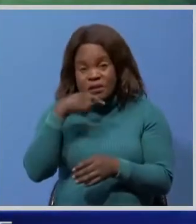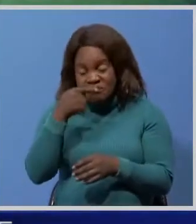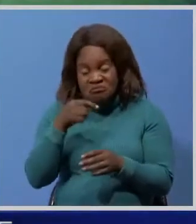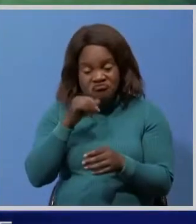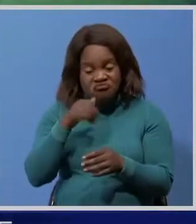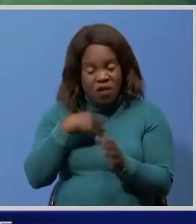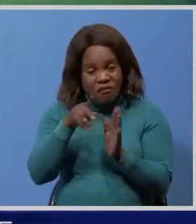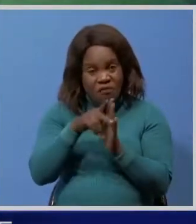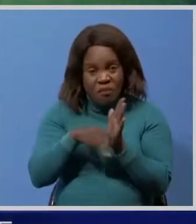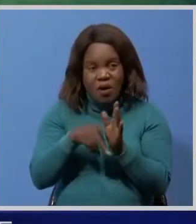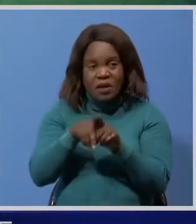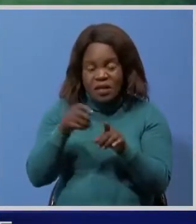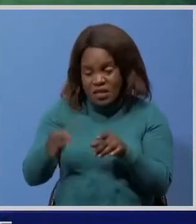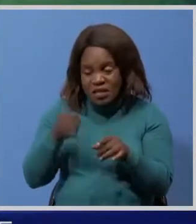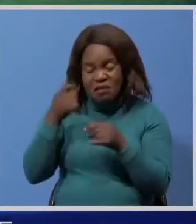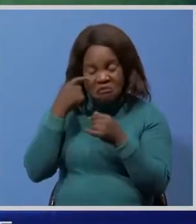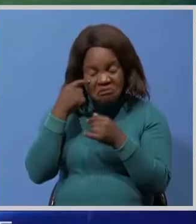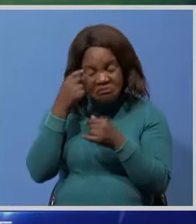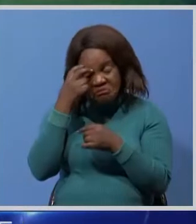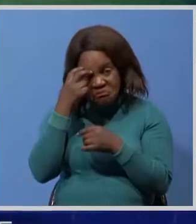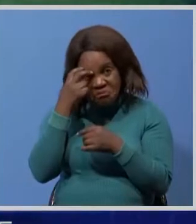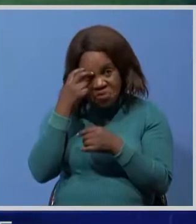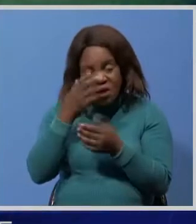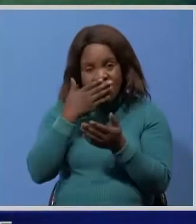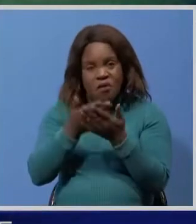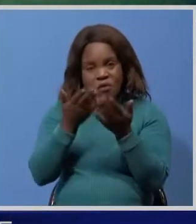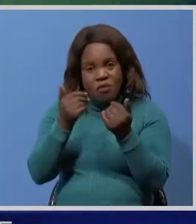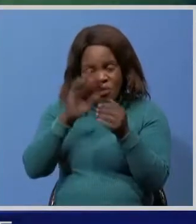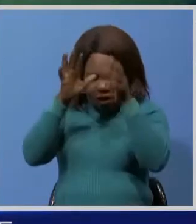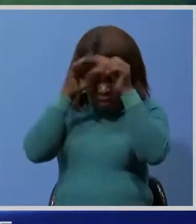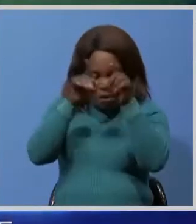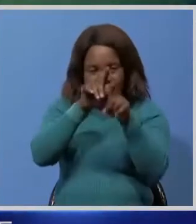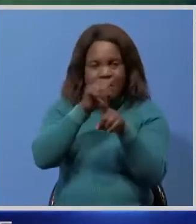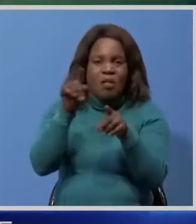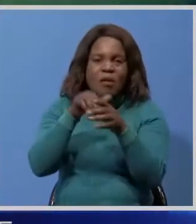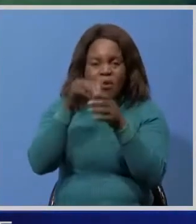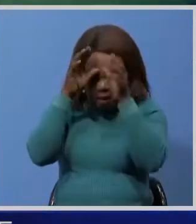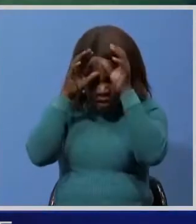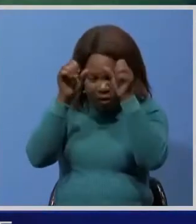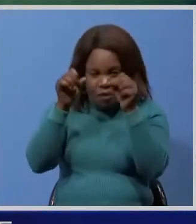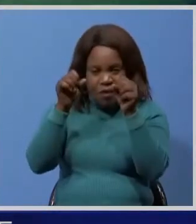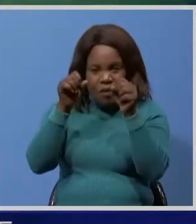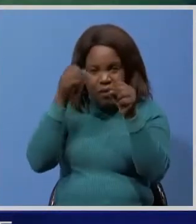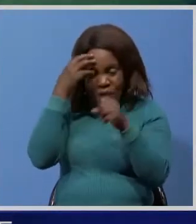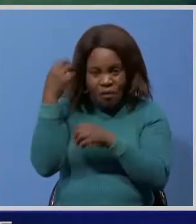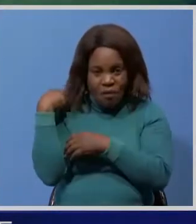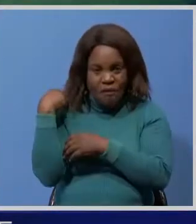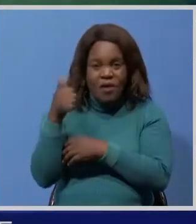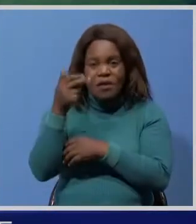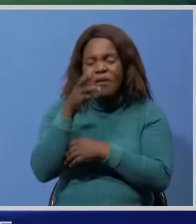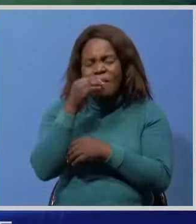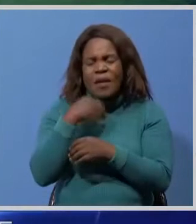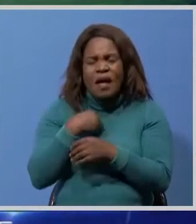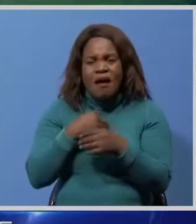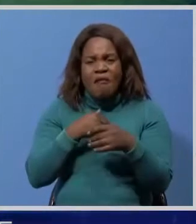policy and chiefs have to rely on the goodwill of the president and those in office. The head of state says in most cases he has had to